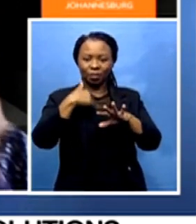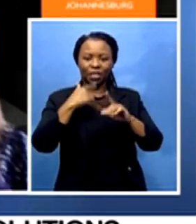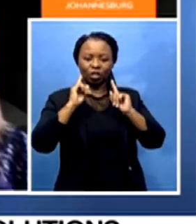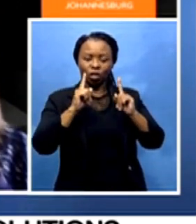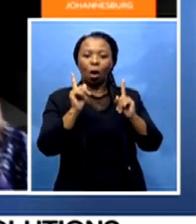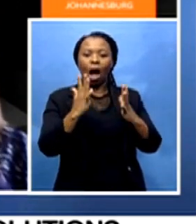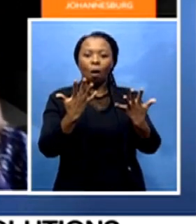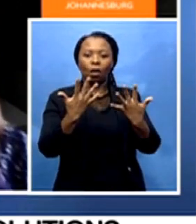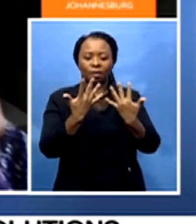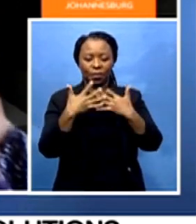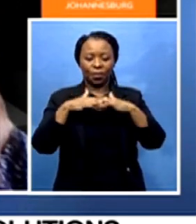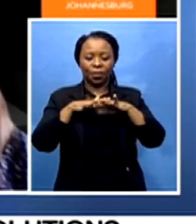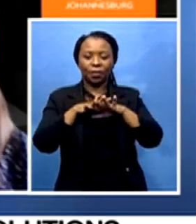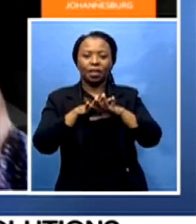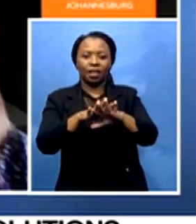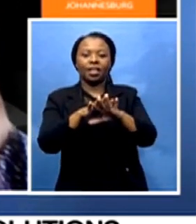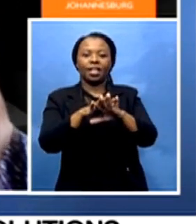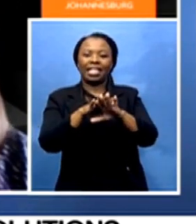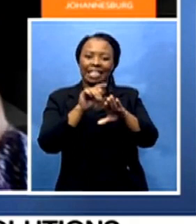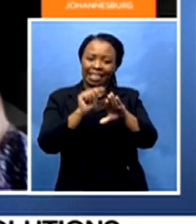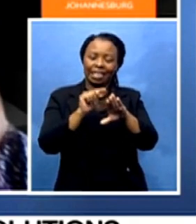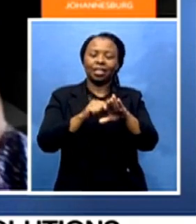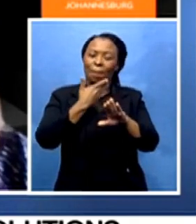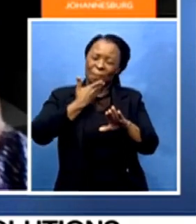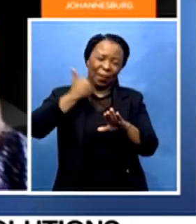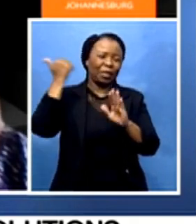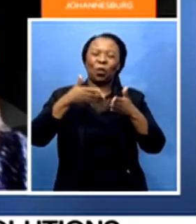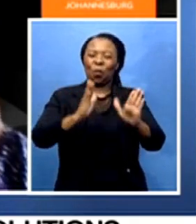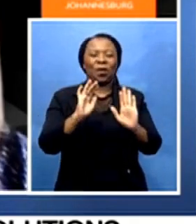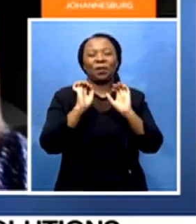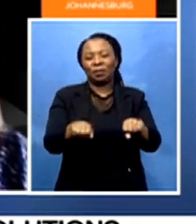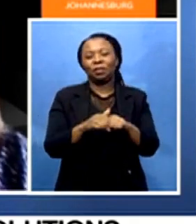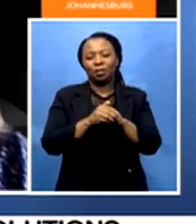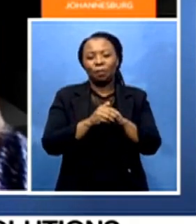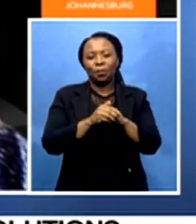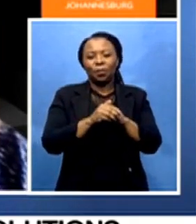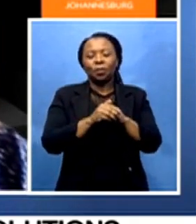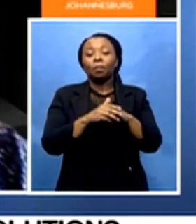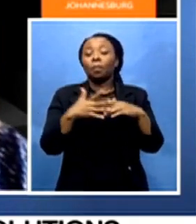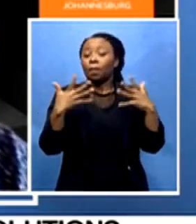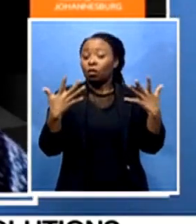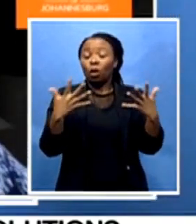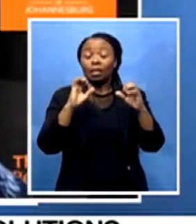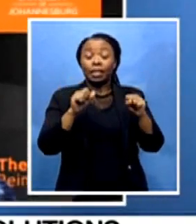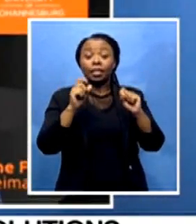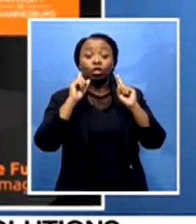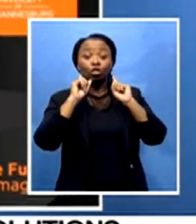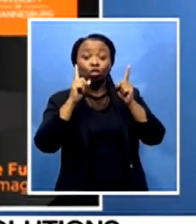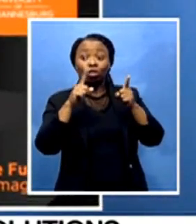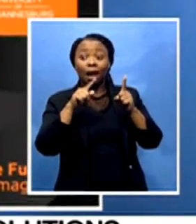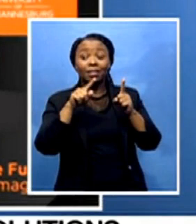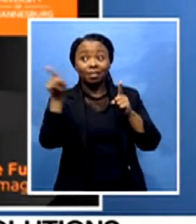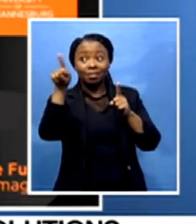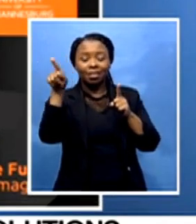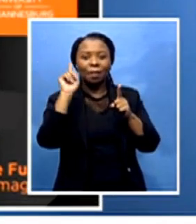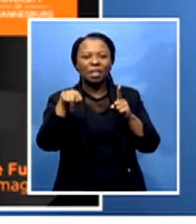the best way forward. Of course, this requires teachers to know how to do it. They need to have the